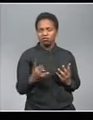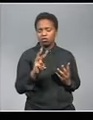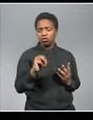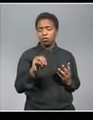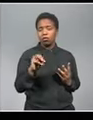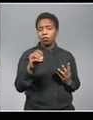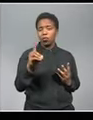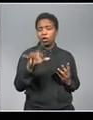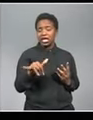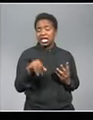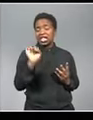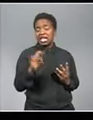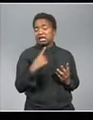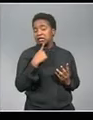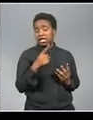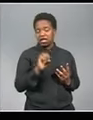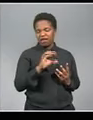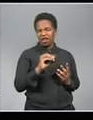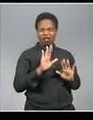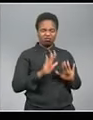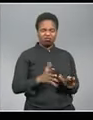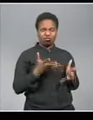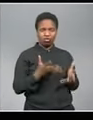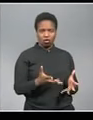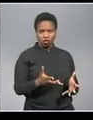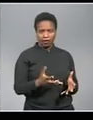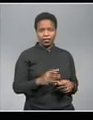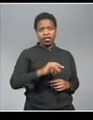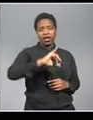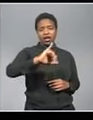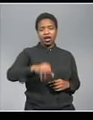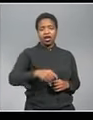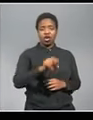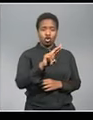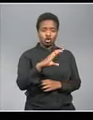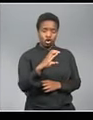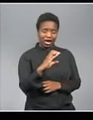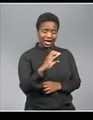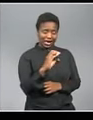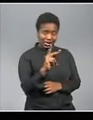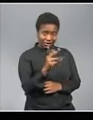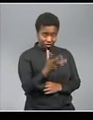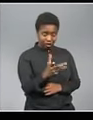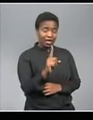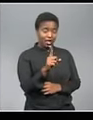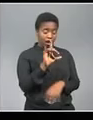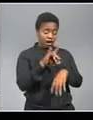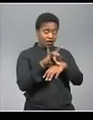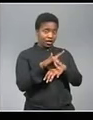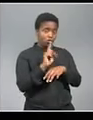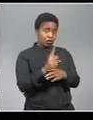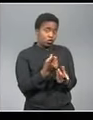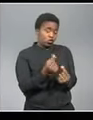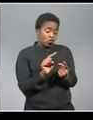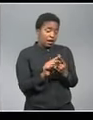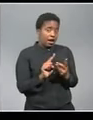can leave us as we are, but send us a message about how they think things ought to be done in order